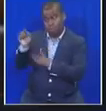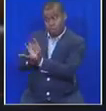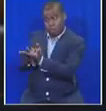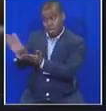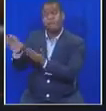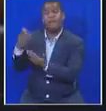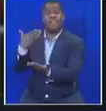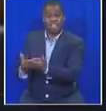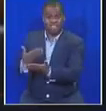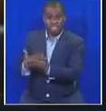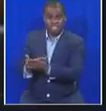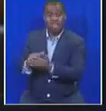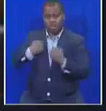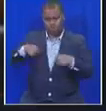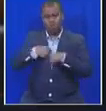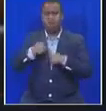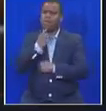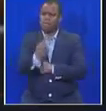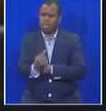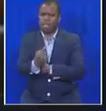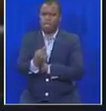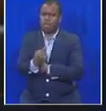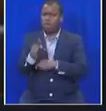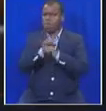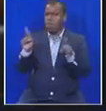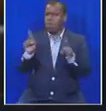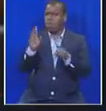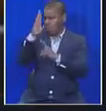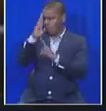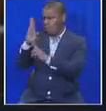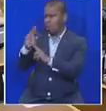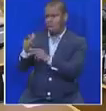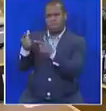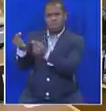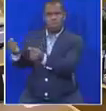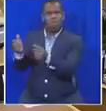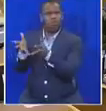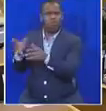saying is what we are saying. He does not have the honor to do that.